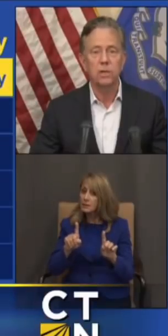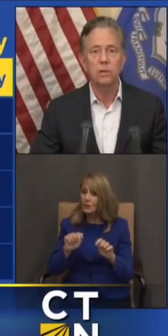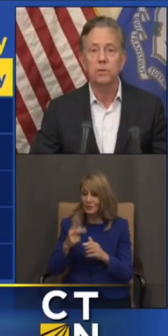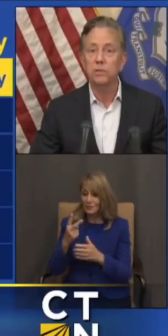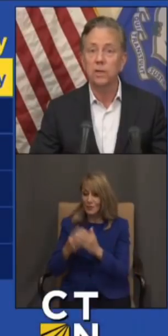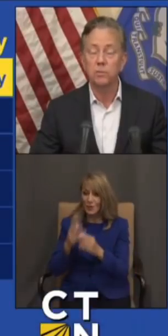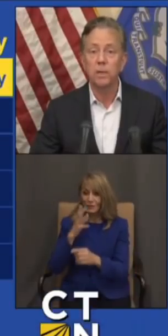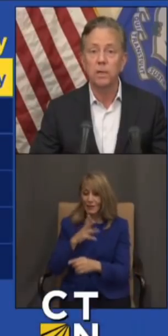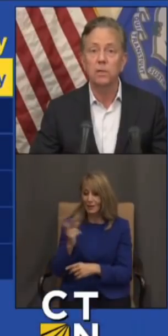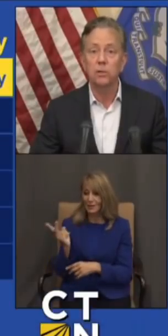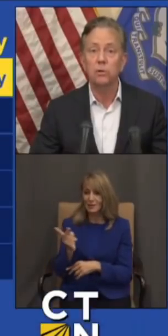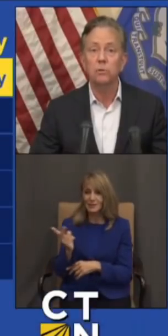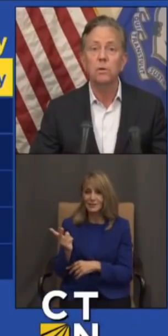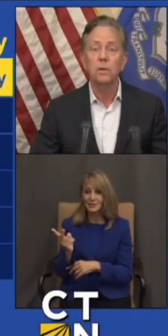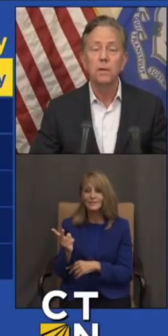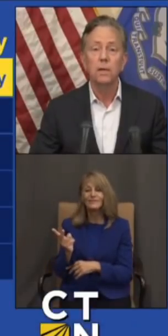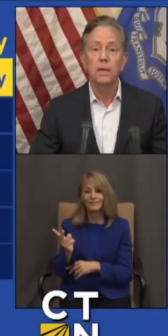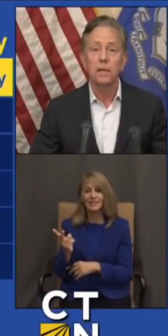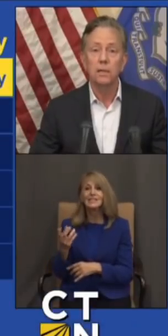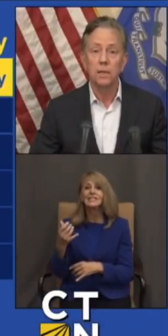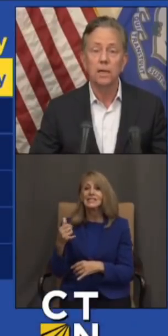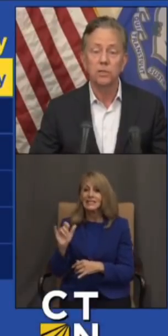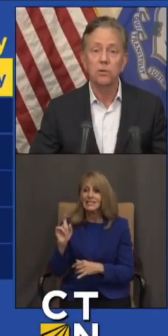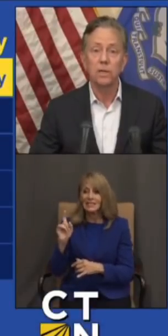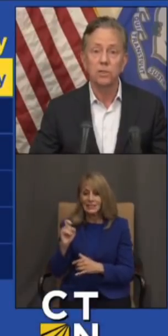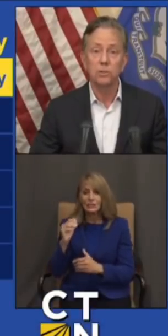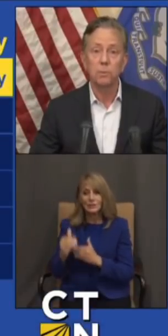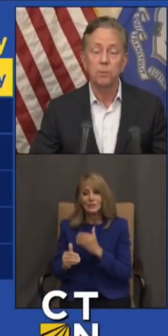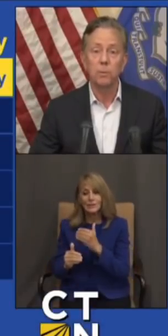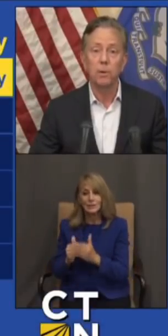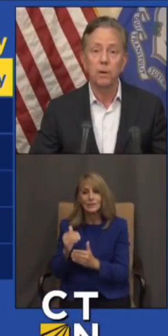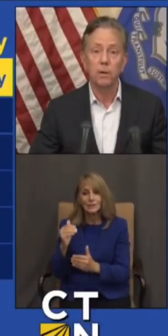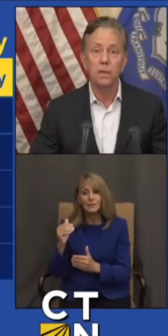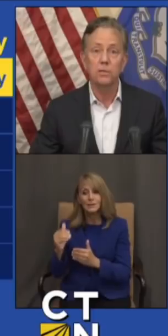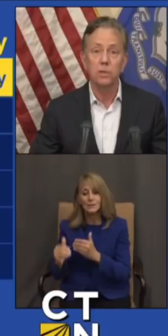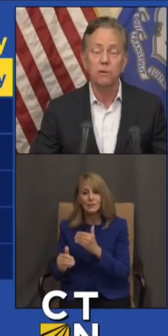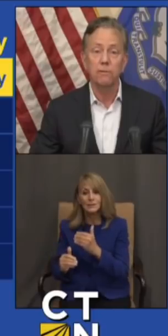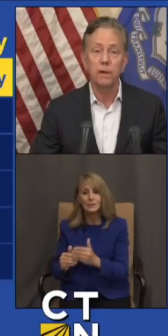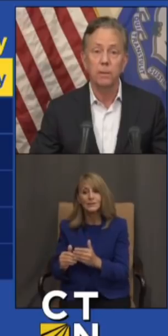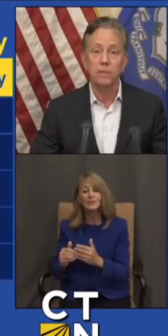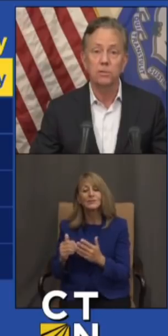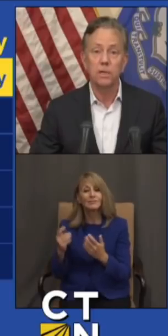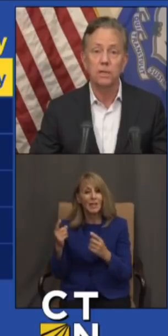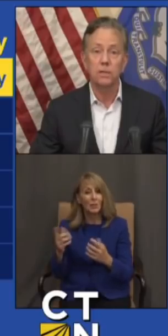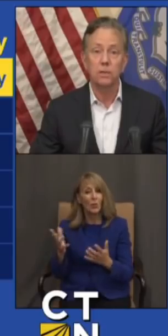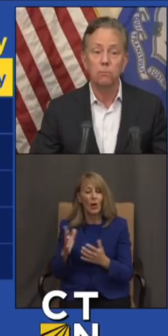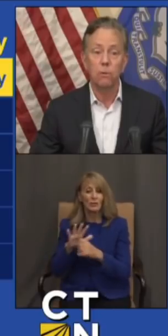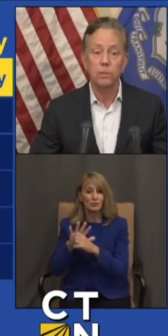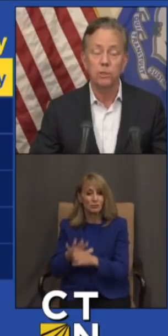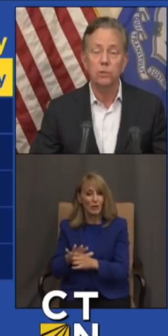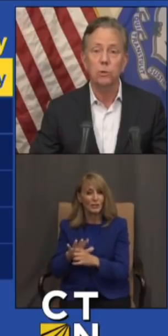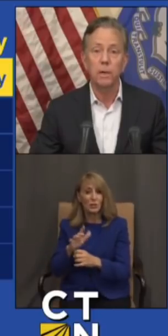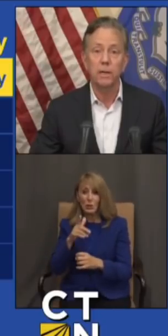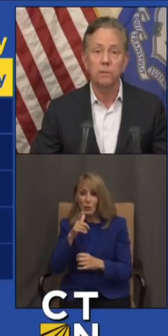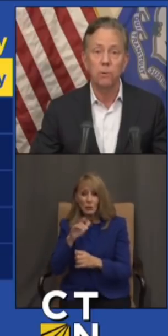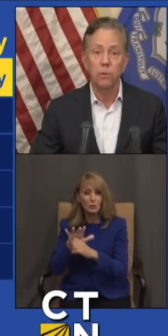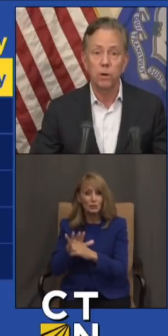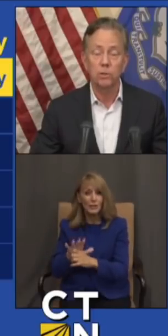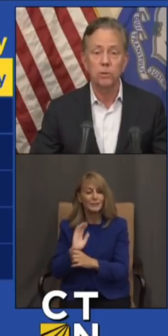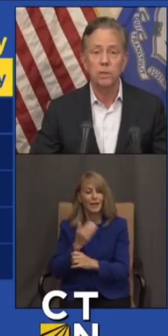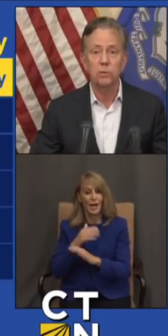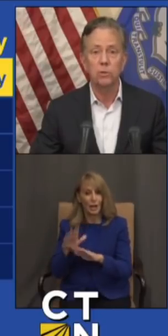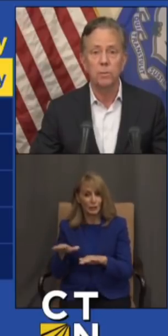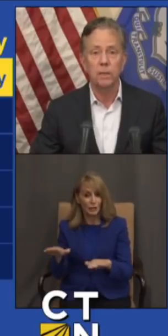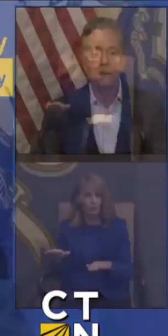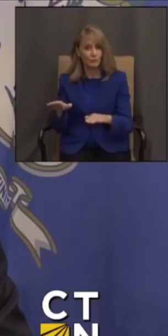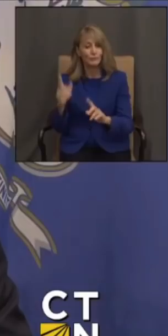Vanessa here that we still have some healing to do and a lot of stress that's been put upon our kids and our families, and what we should do about it and what we are